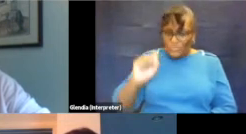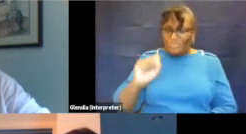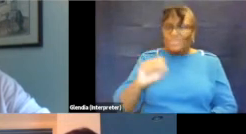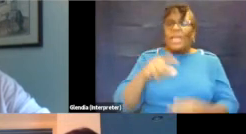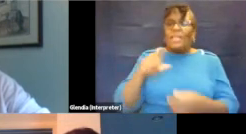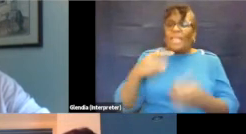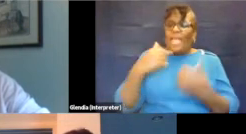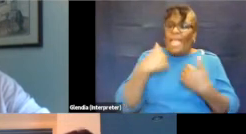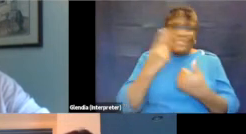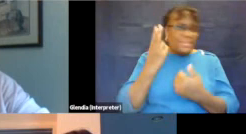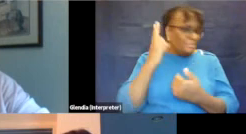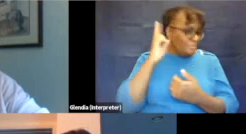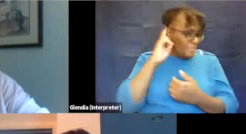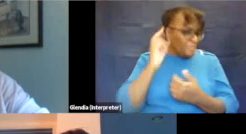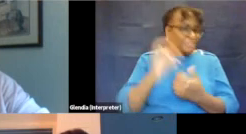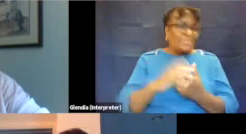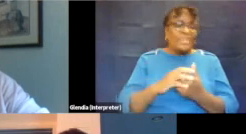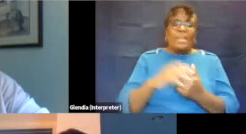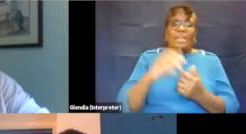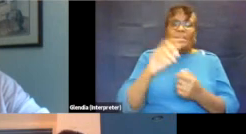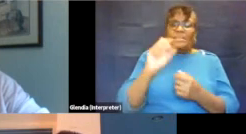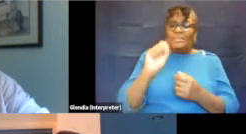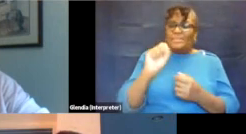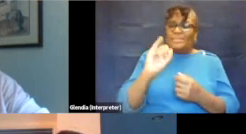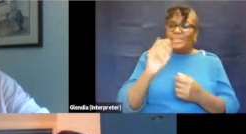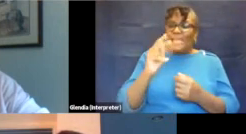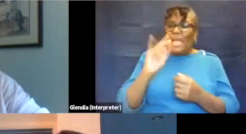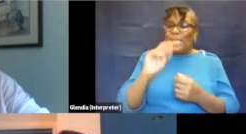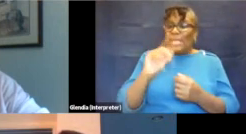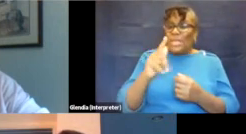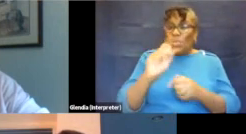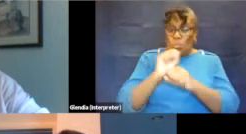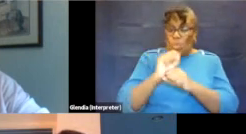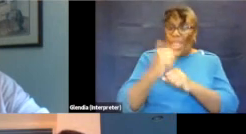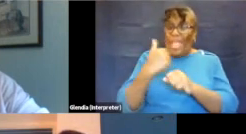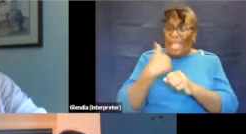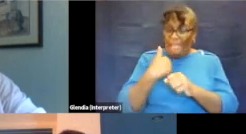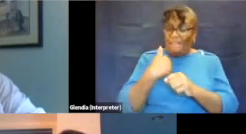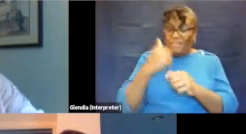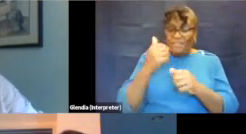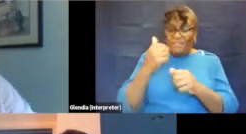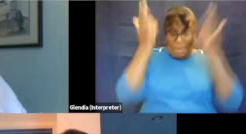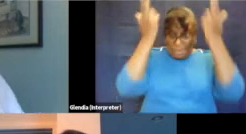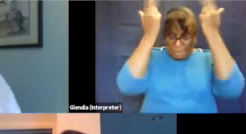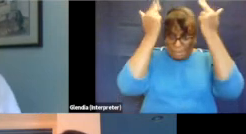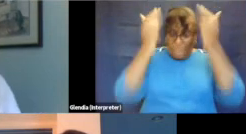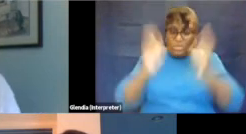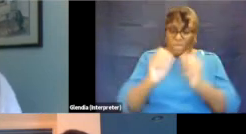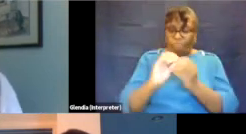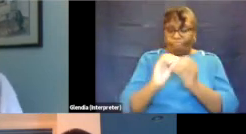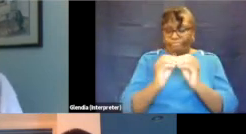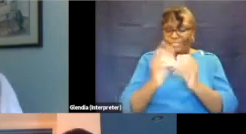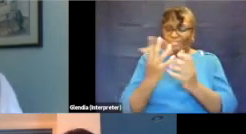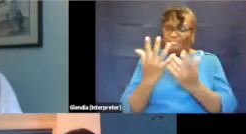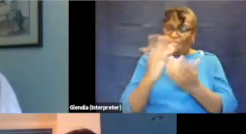Works has a signing bunny, which allows you to manipulate the fingers of a bunny into ASL signs. And just